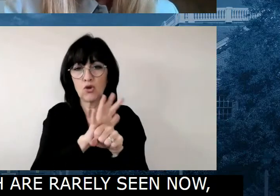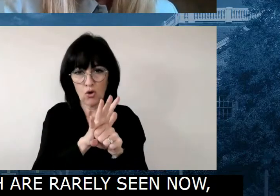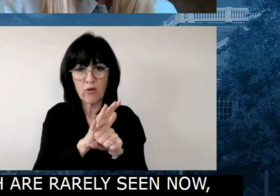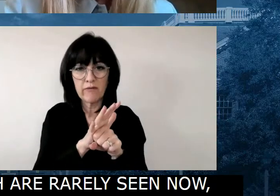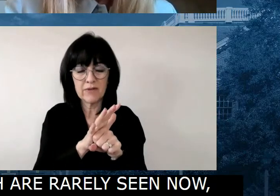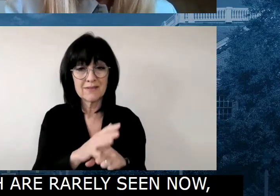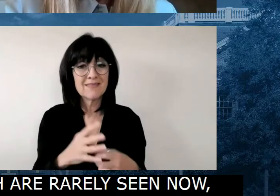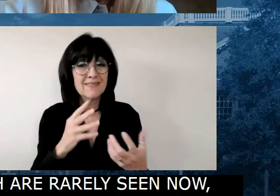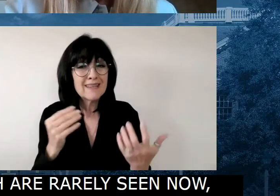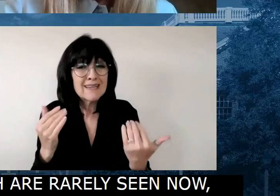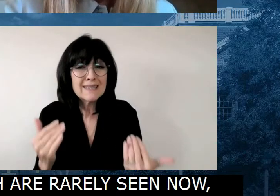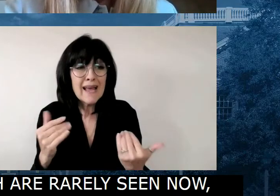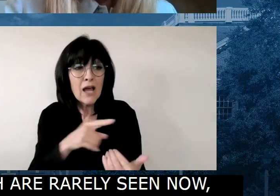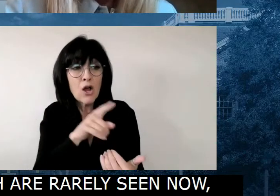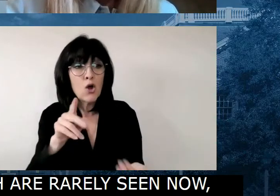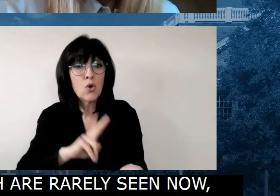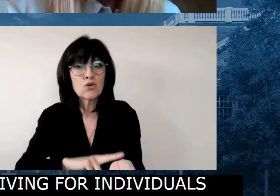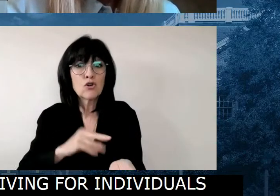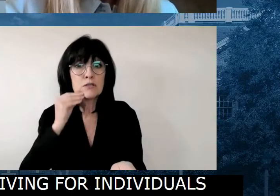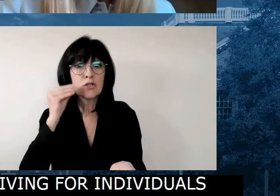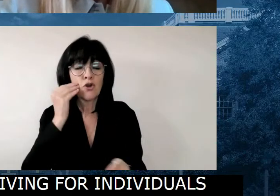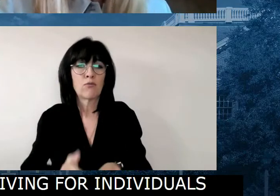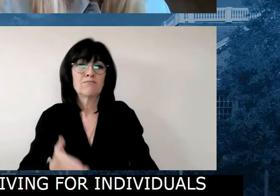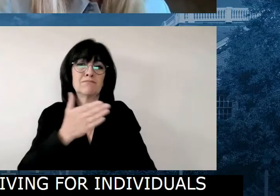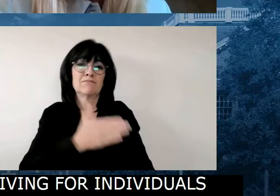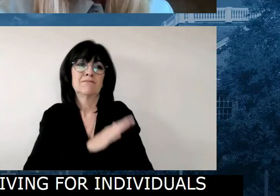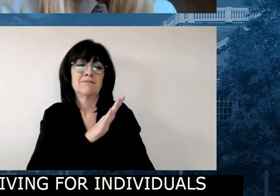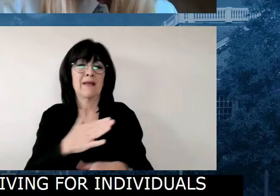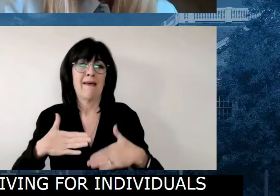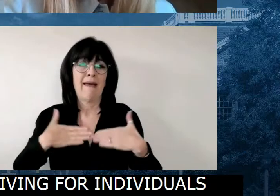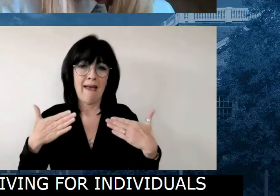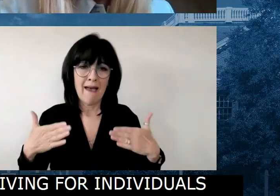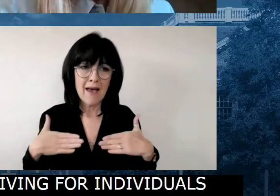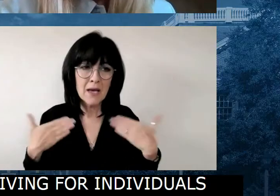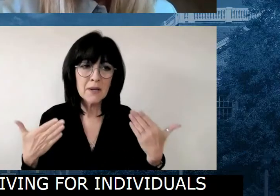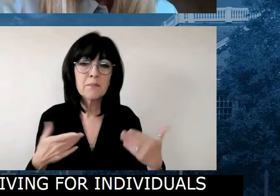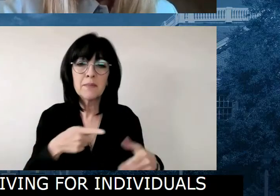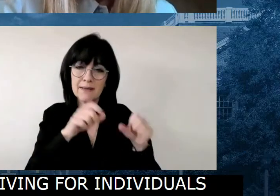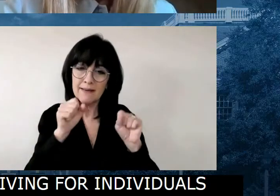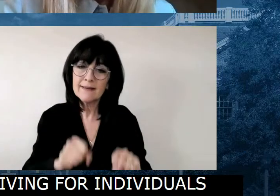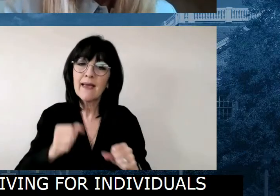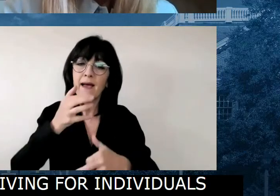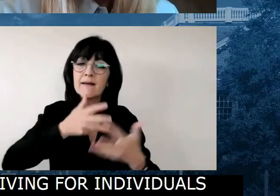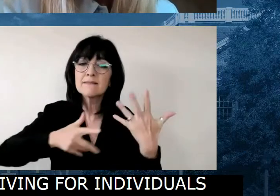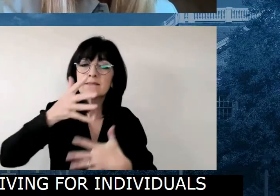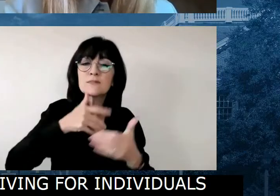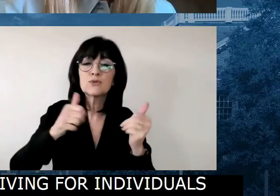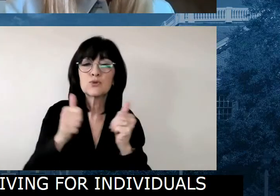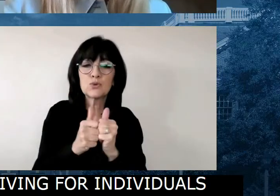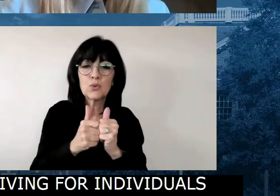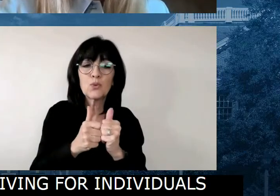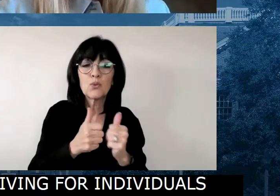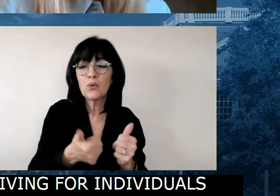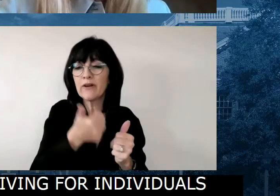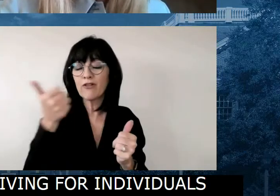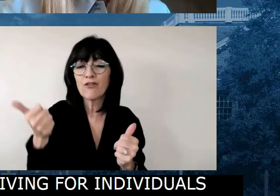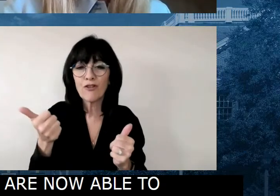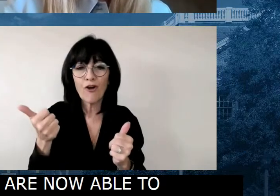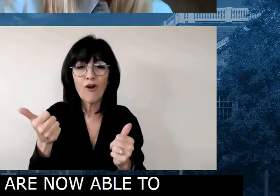individuals who reside in these facilities. They're now able to socialize again with one another and